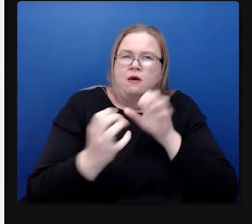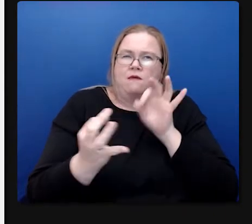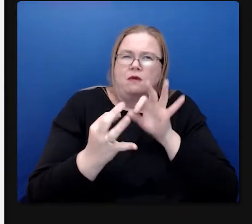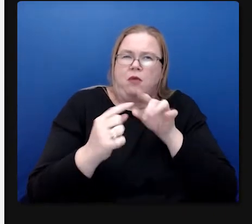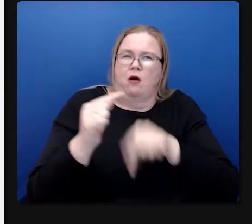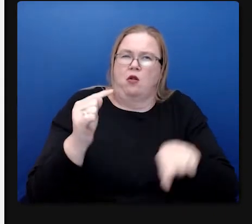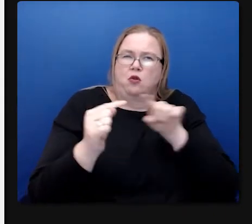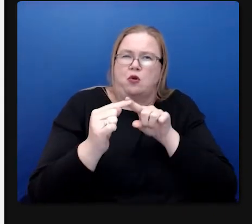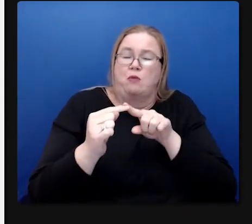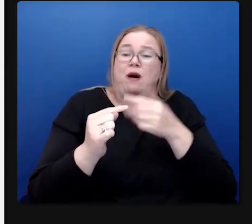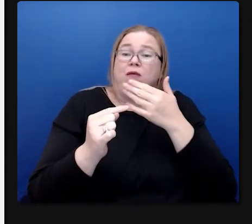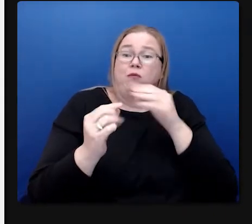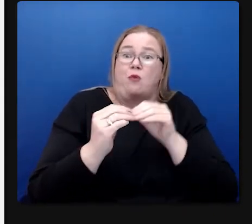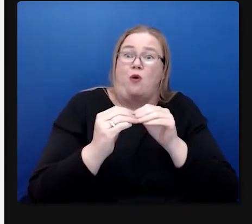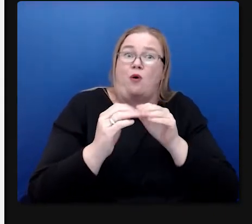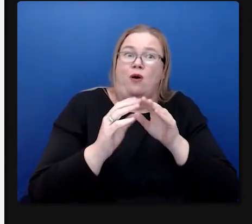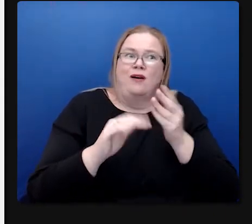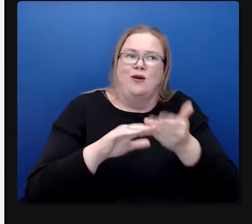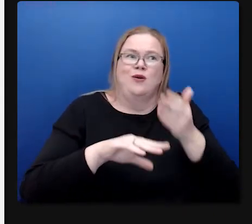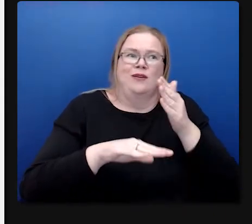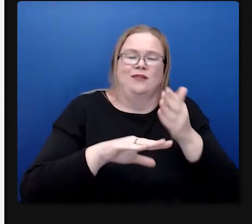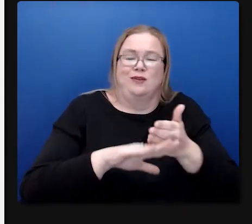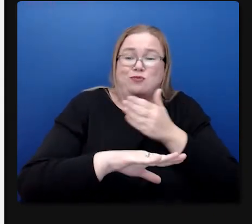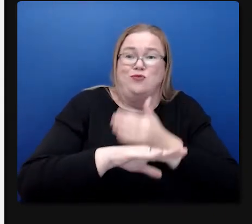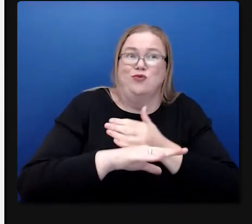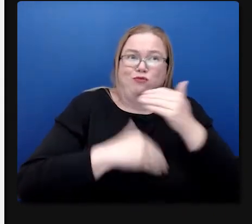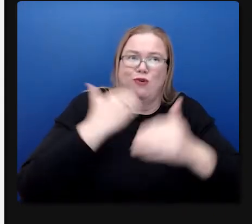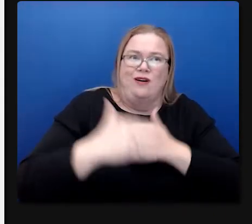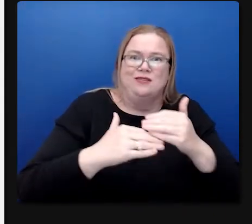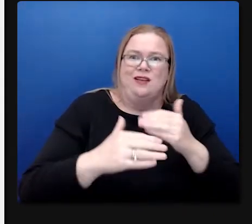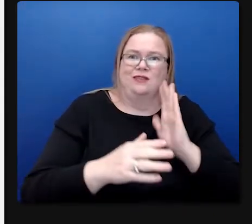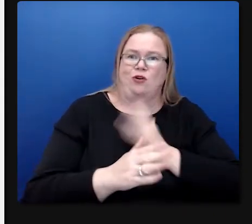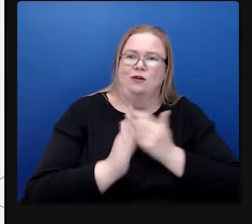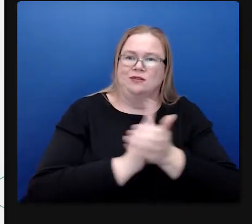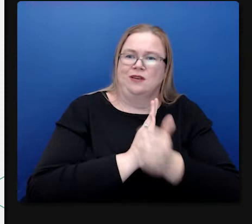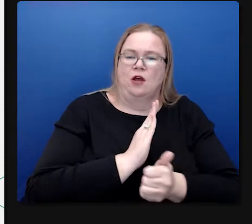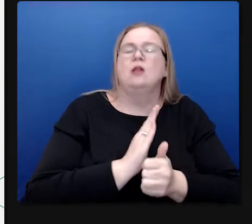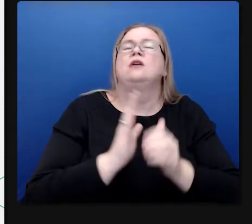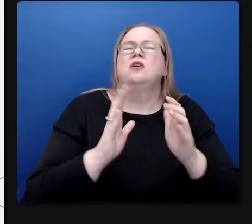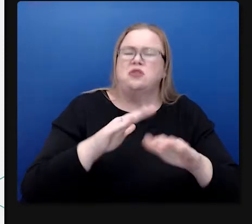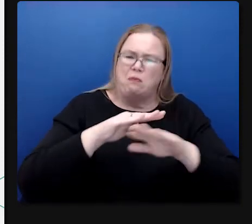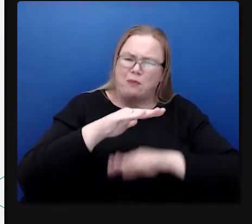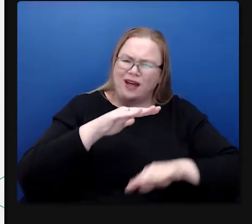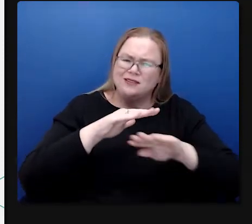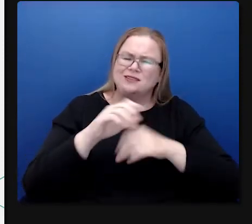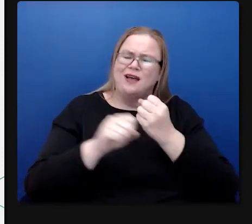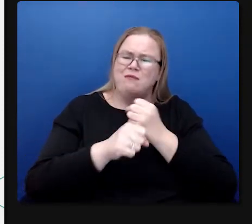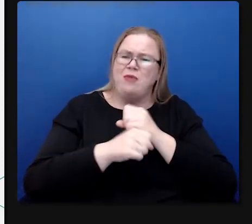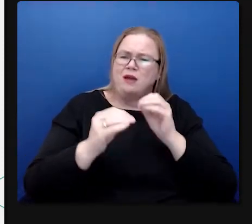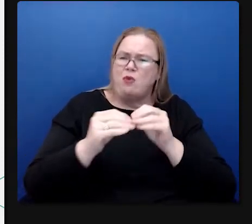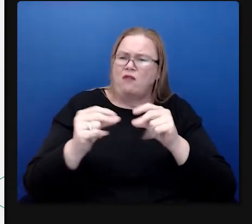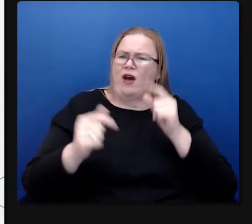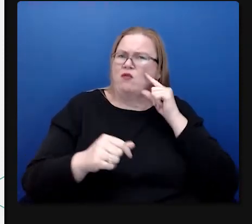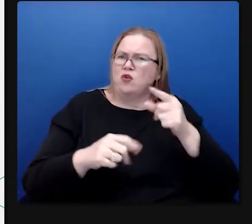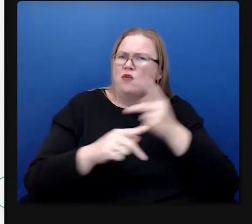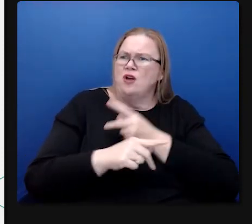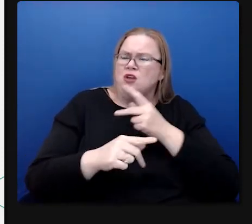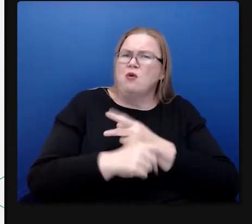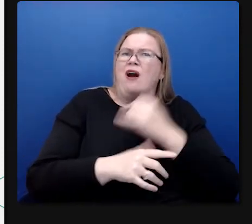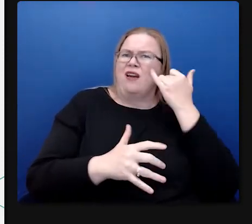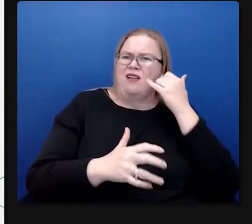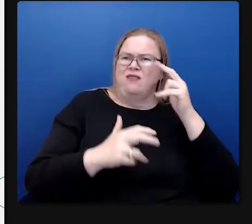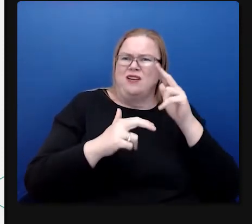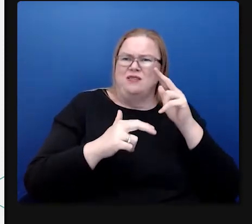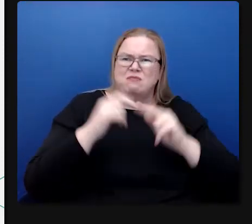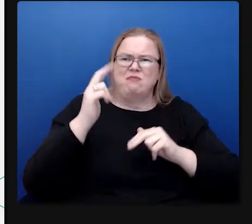the more effectively we can improve our processes and our craft. So at a very basic level, making it faster for you to figure out if you've